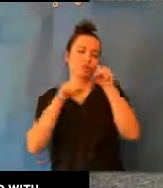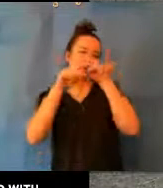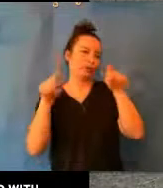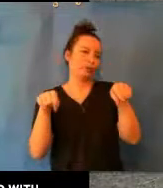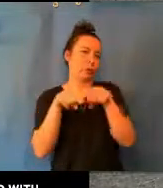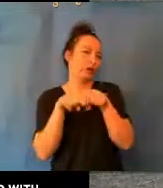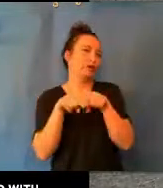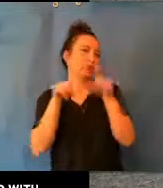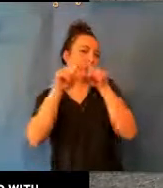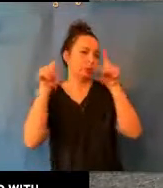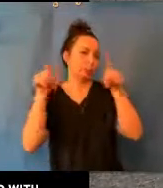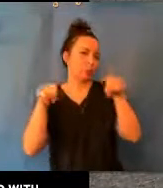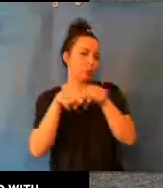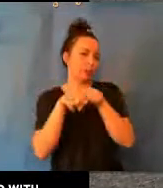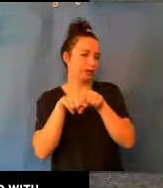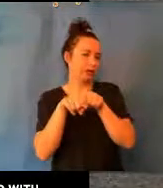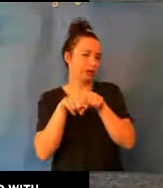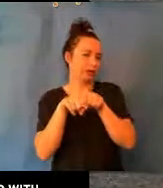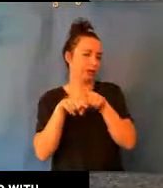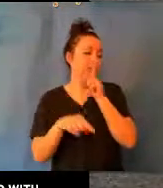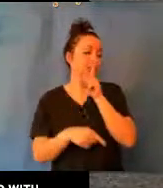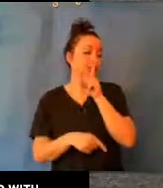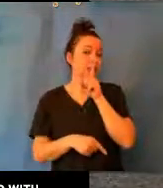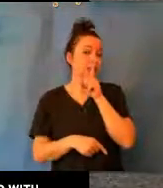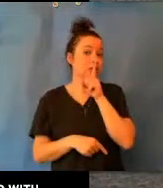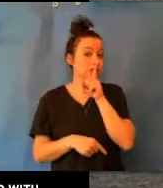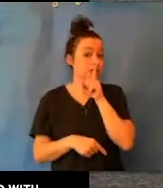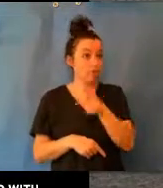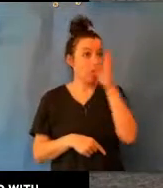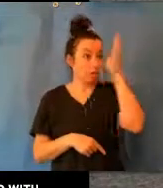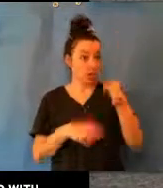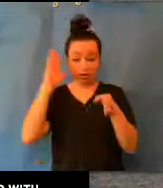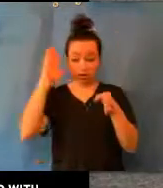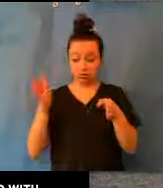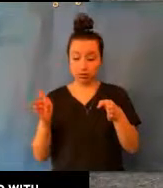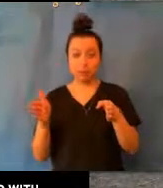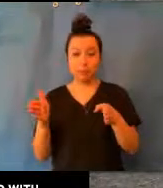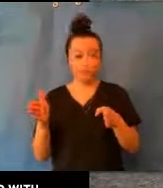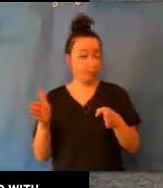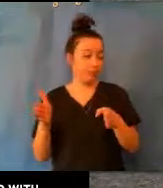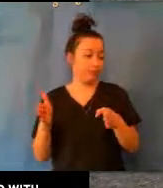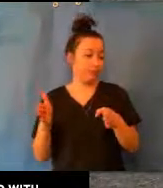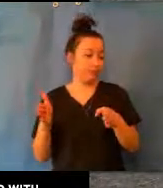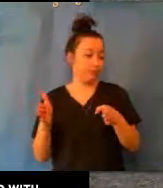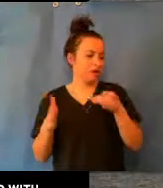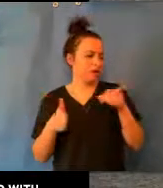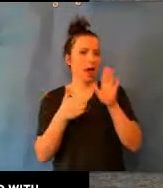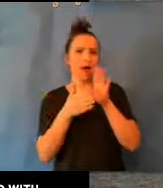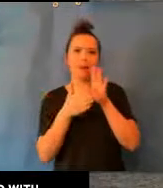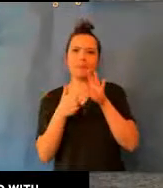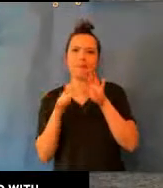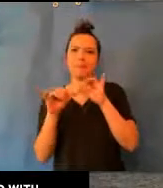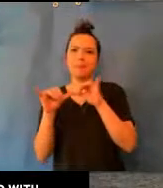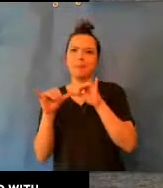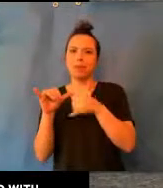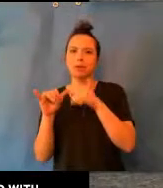in towers. So we still have to make sure for each of these that the ends are lined up. This time they measured a paper clip